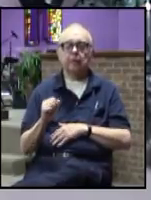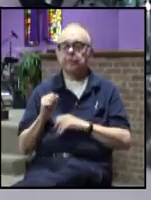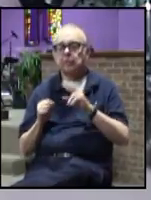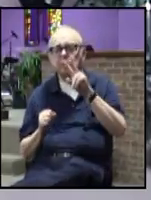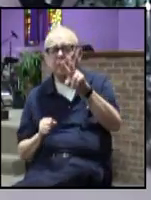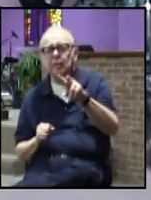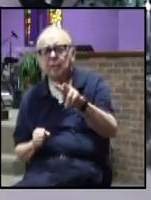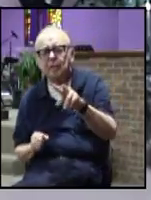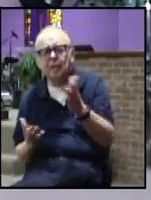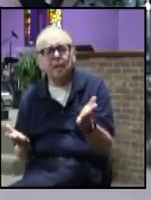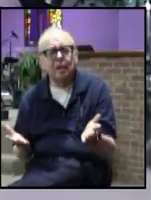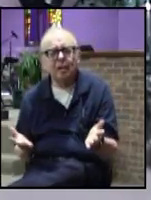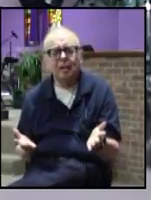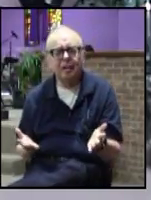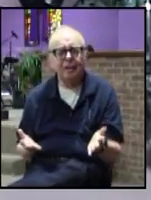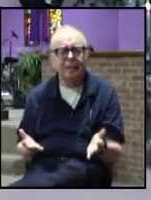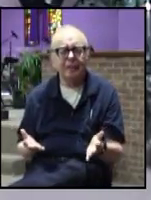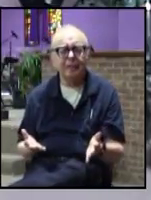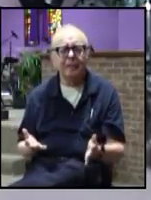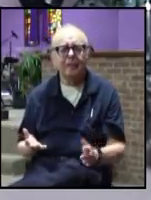cars.